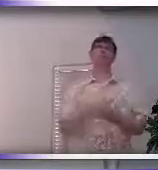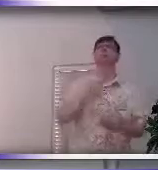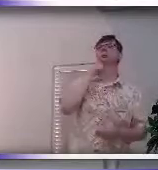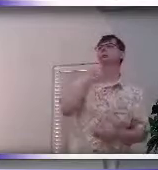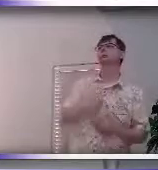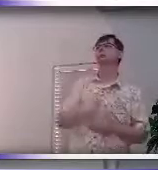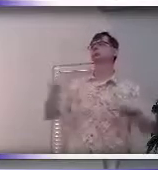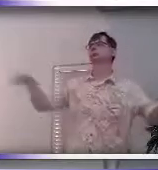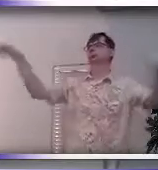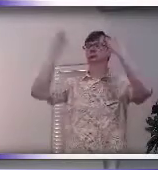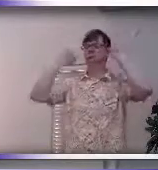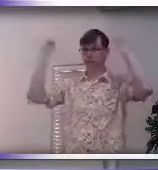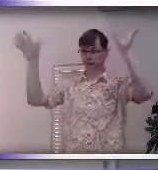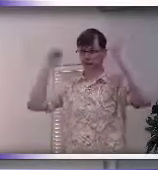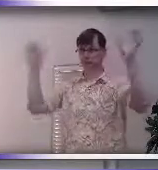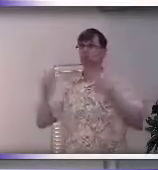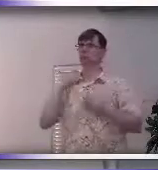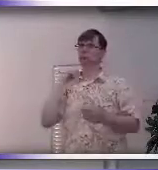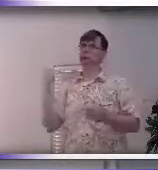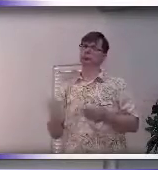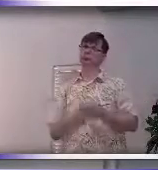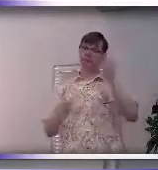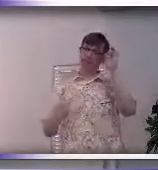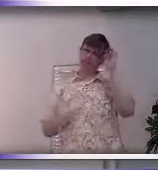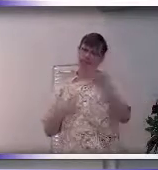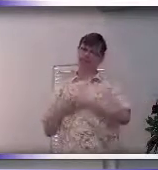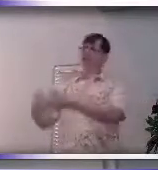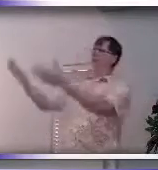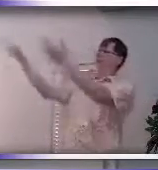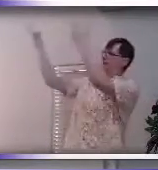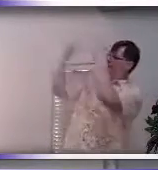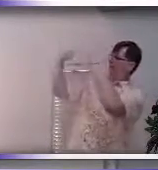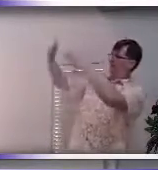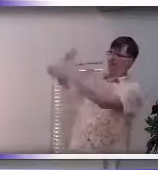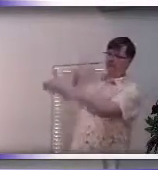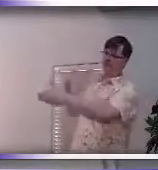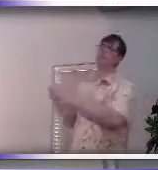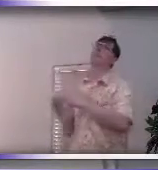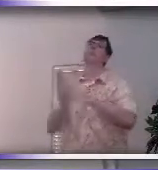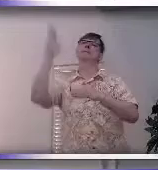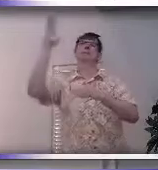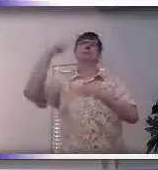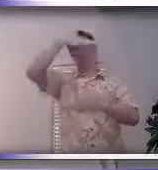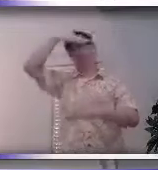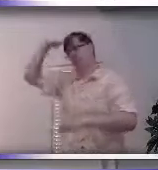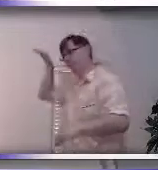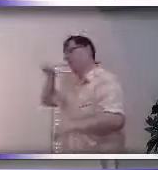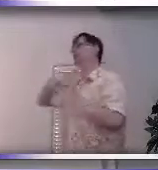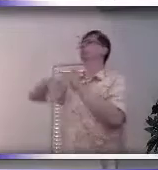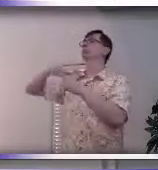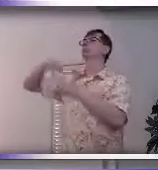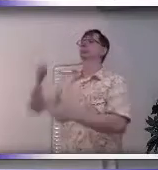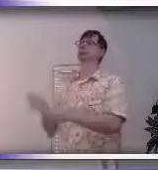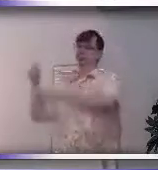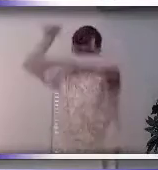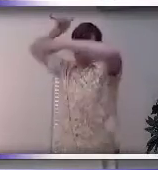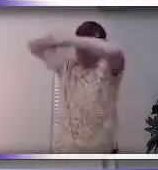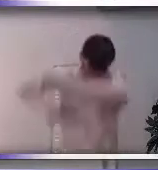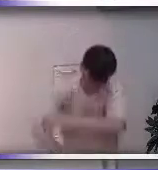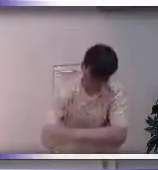we have had the experience and processed it and come back up and seen it from our divine selves? We dive back